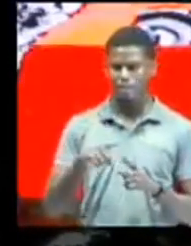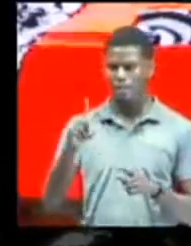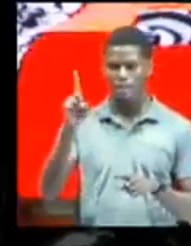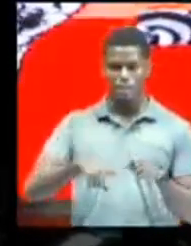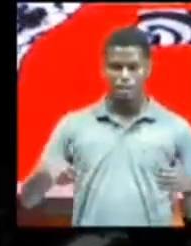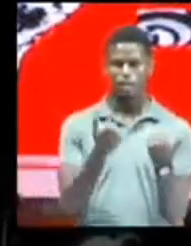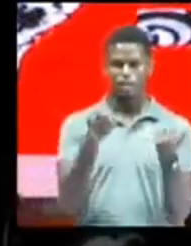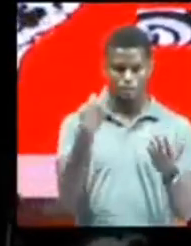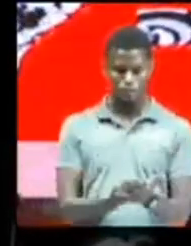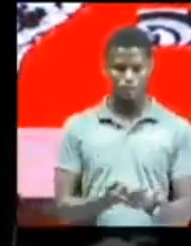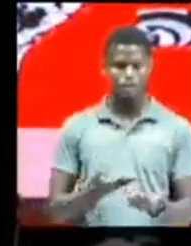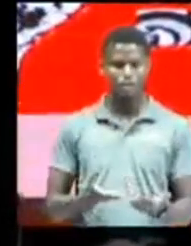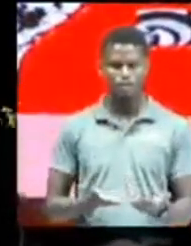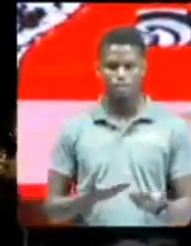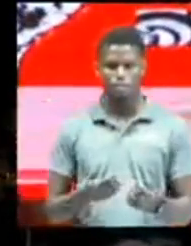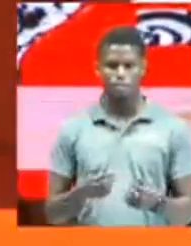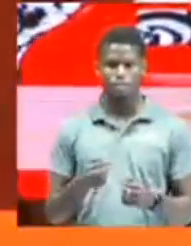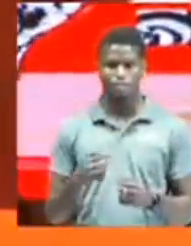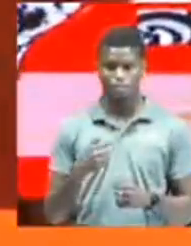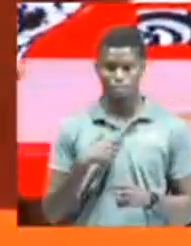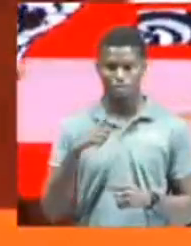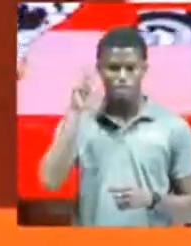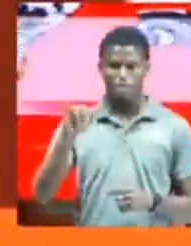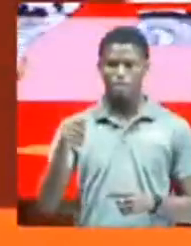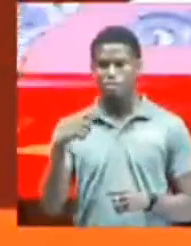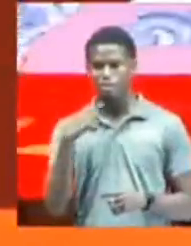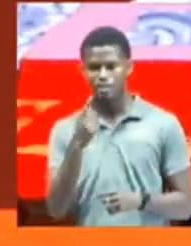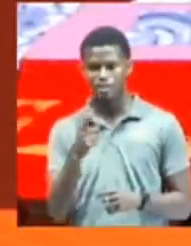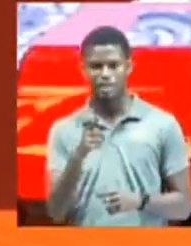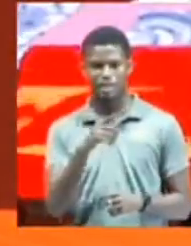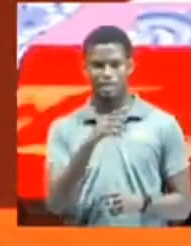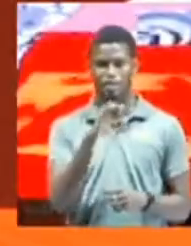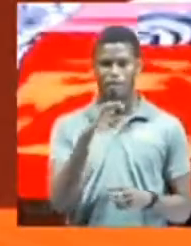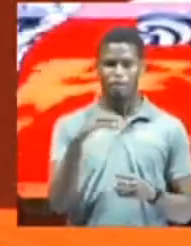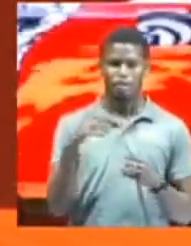say, boy, Crawford shine. Me no more shine if me a star.